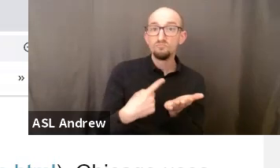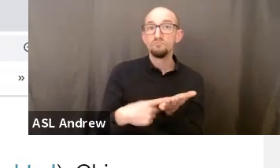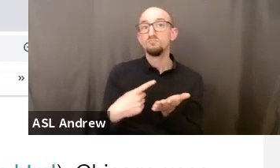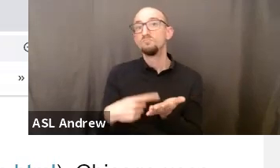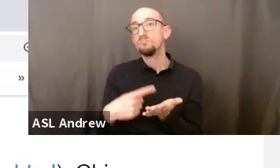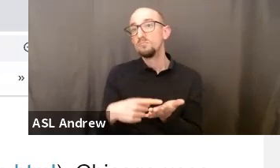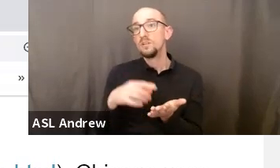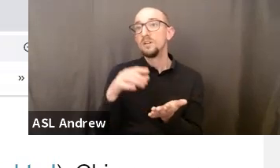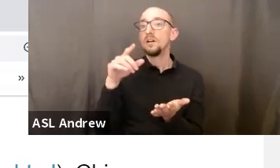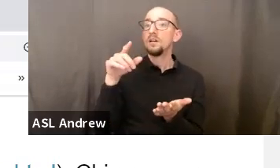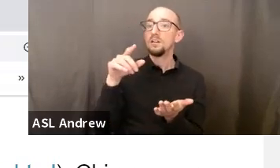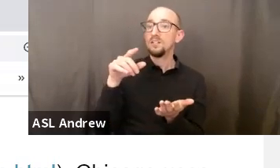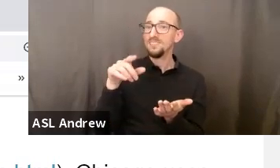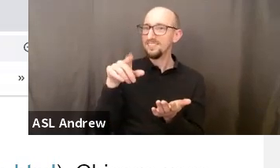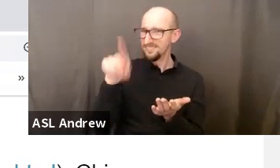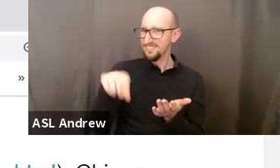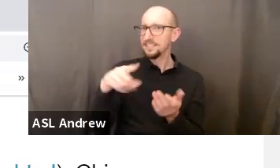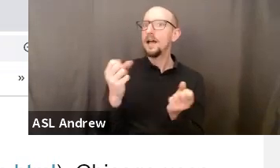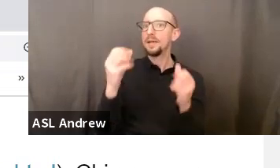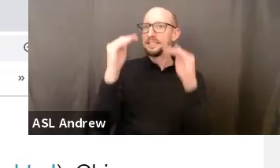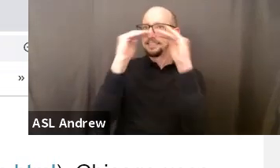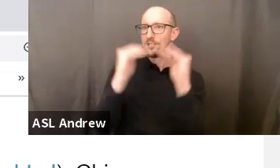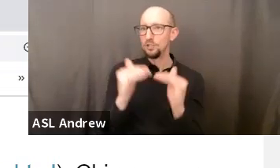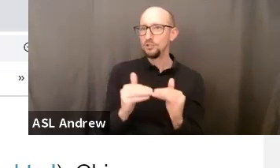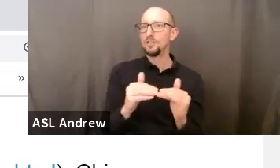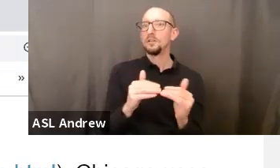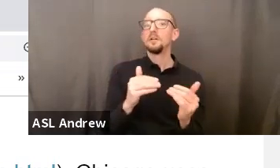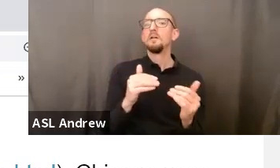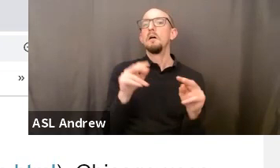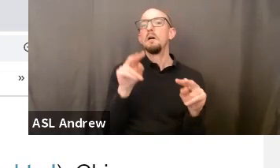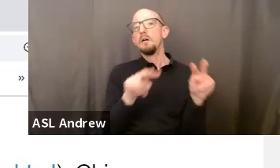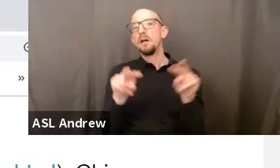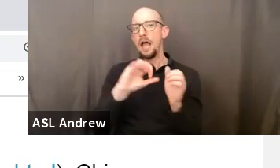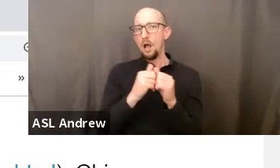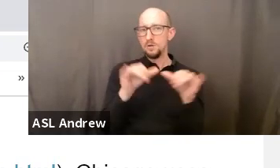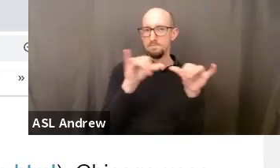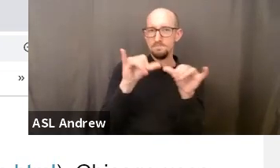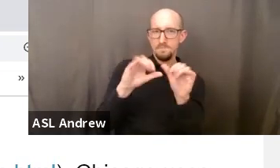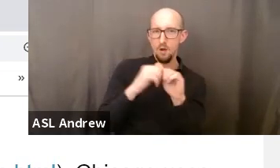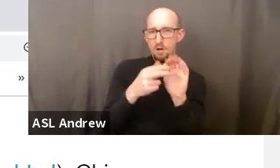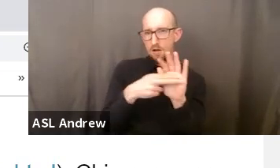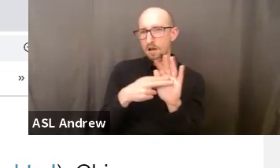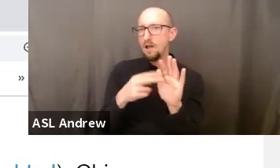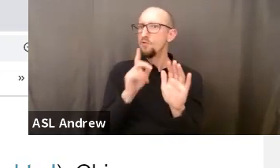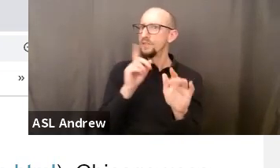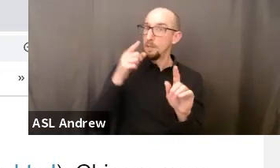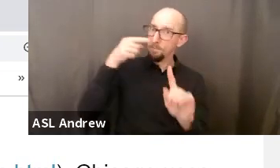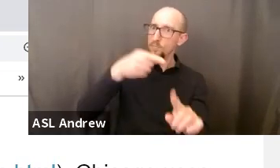the tiers, thinking about the metrics, again, trying to get to socioeconomic, really get